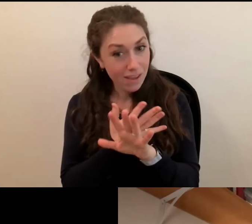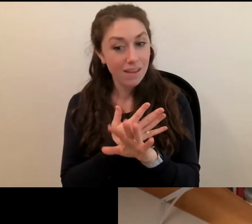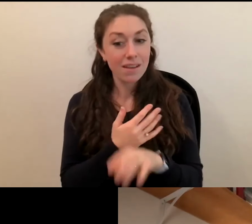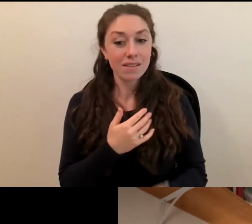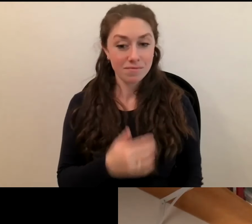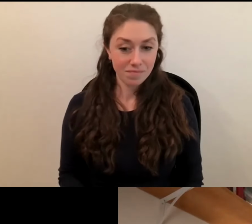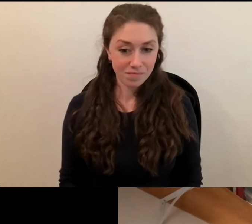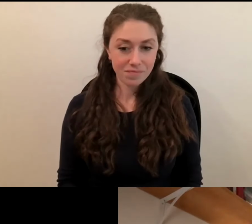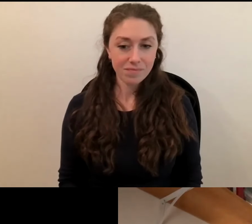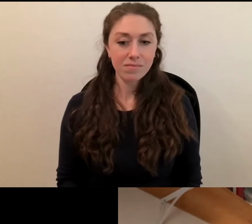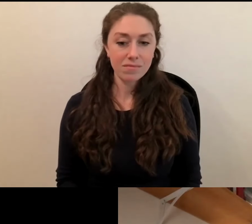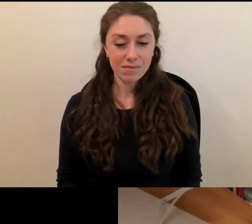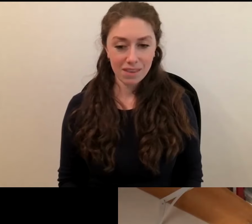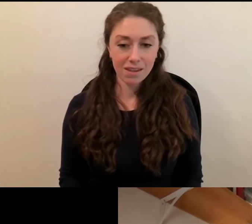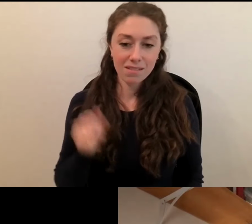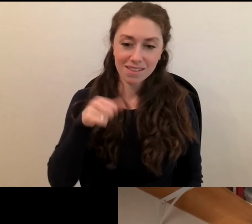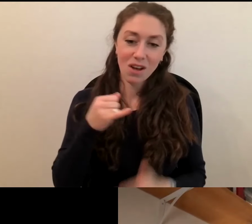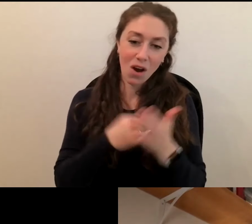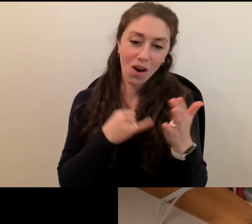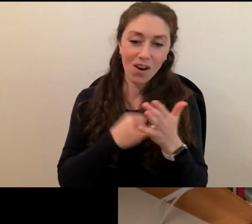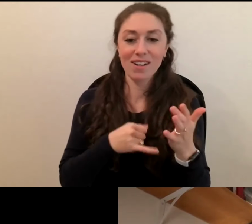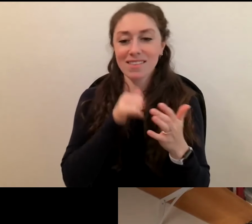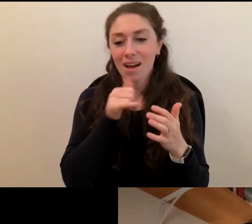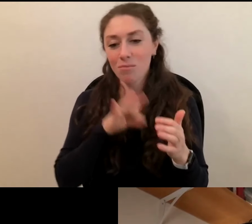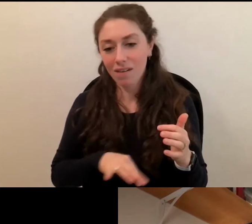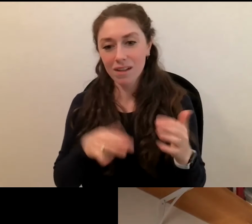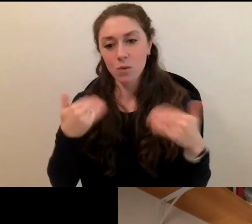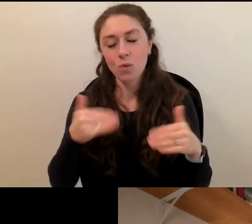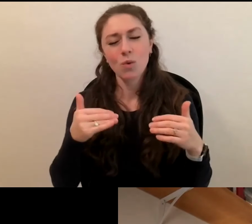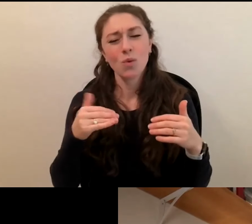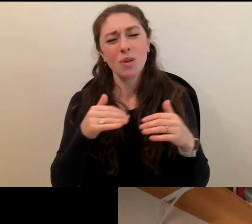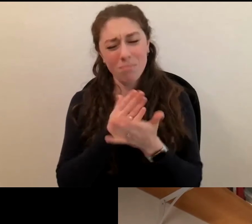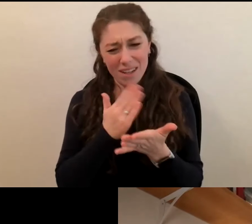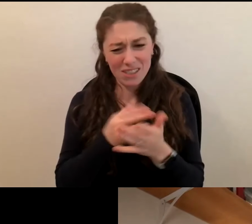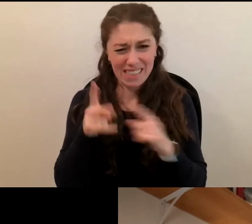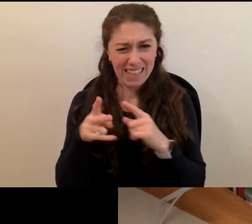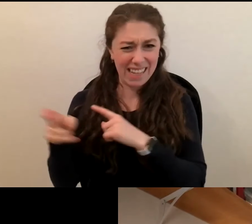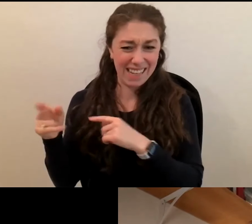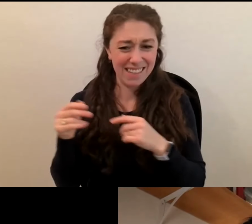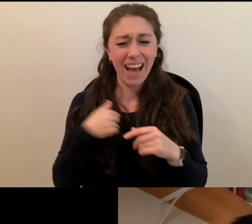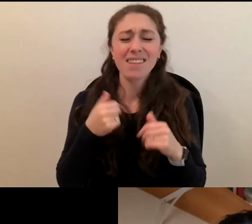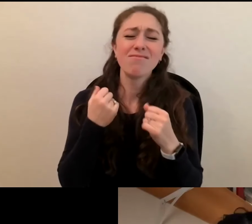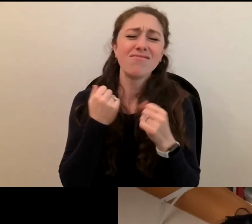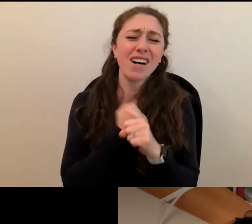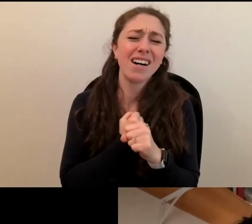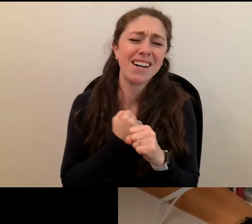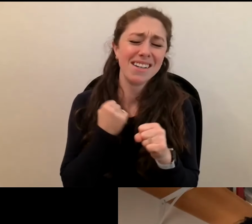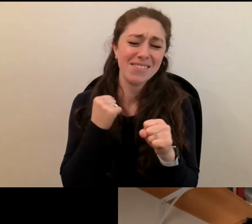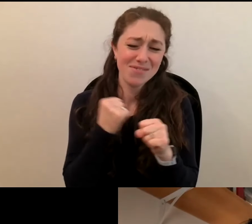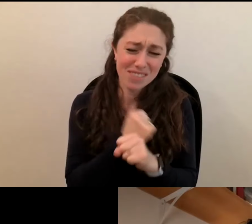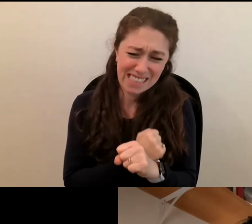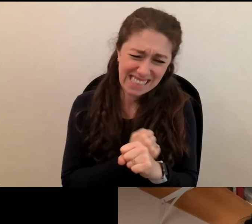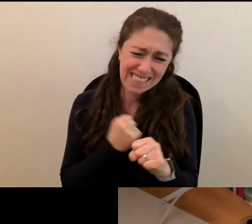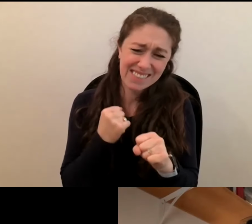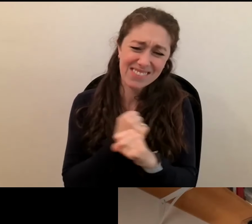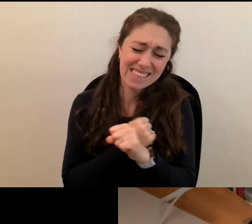In the face of all arts nonprofits suffering massive budget cuts, I will just say I fought tooth and nail to preserve